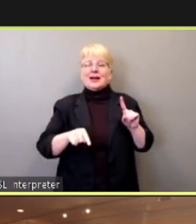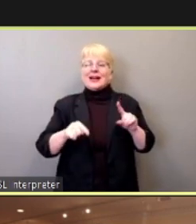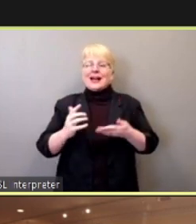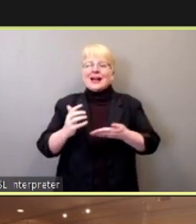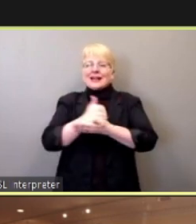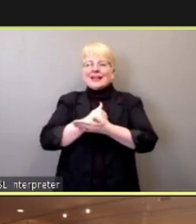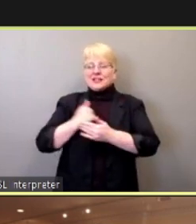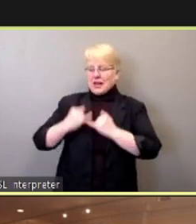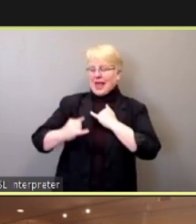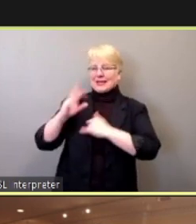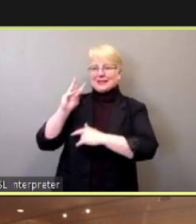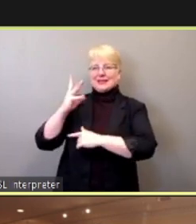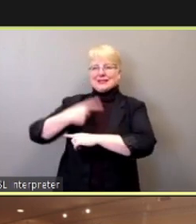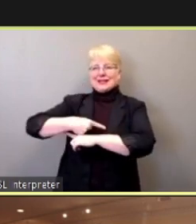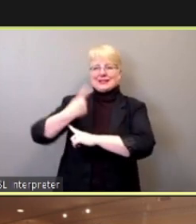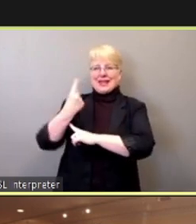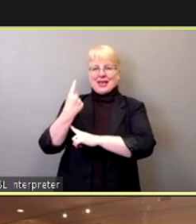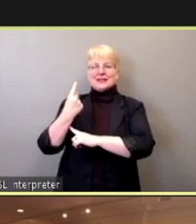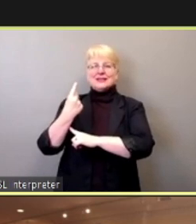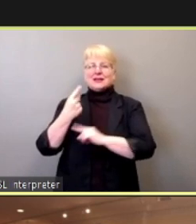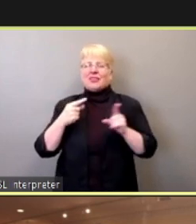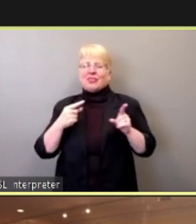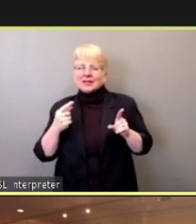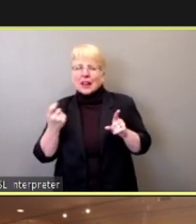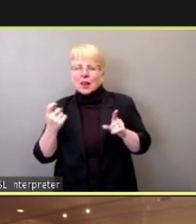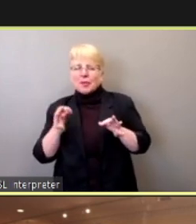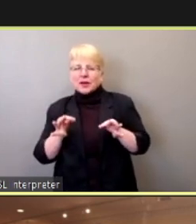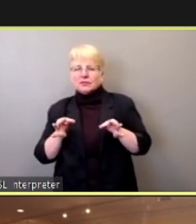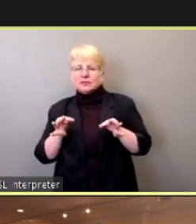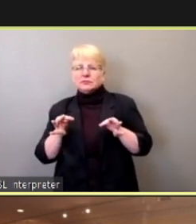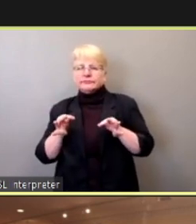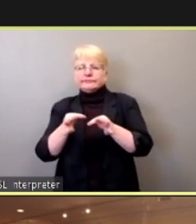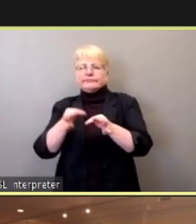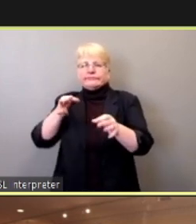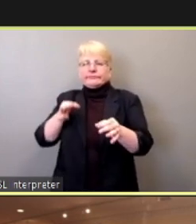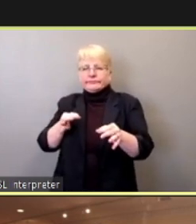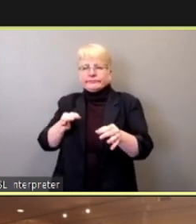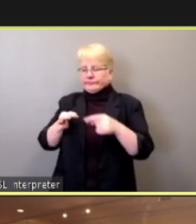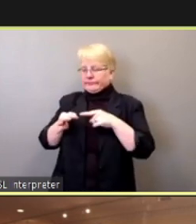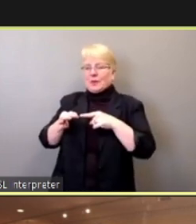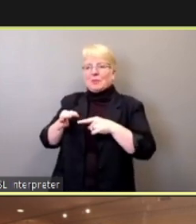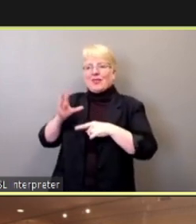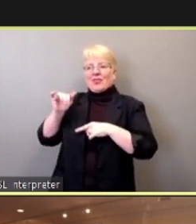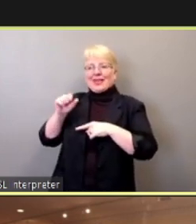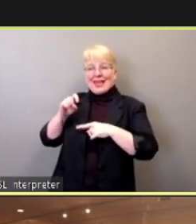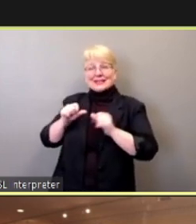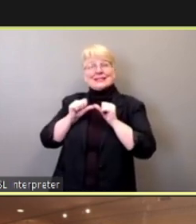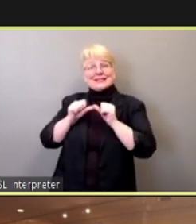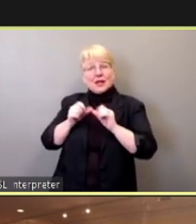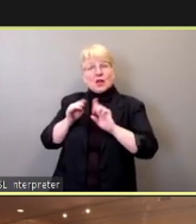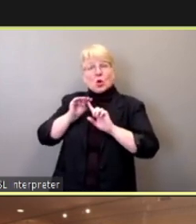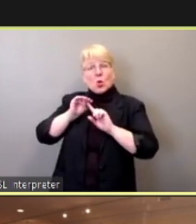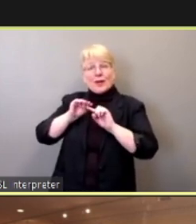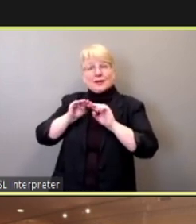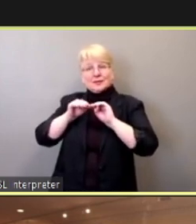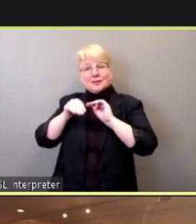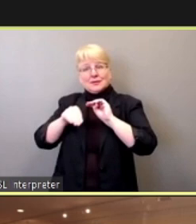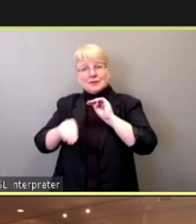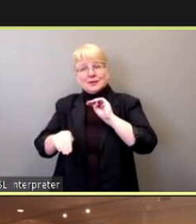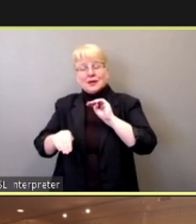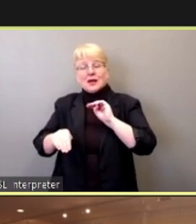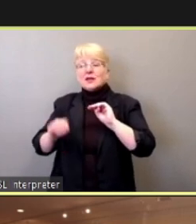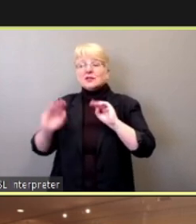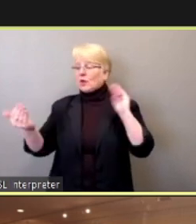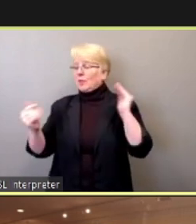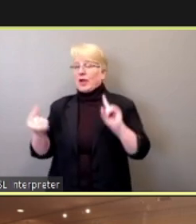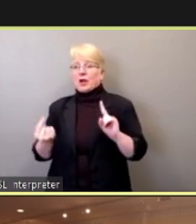a lag in 7 days, we have a lag in year 2, but cases continue to go down. You have to go all the way back to early October